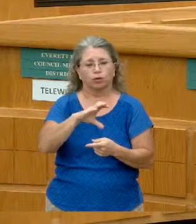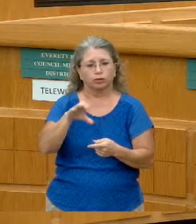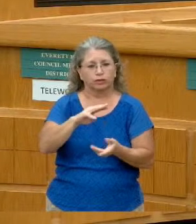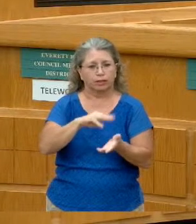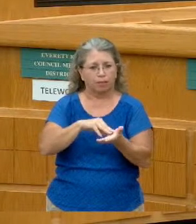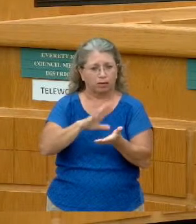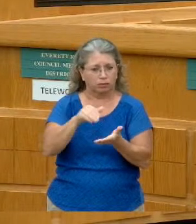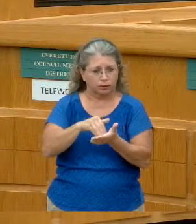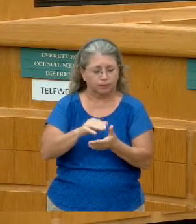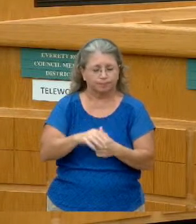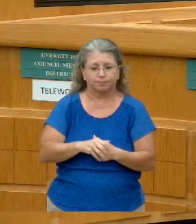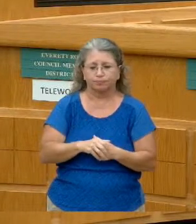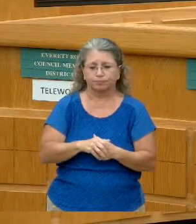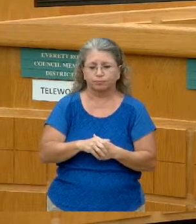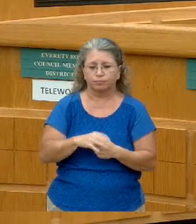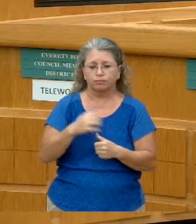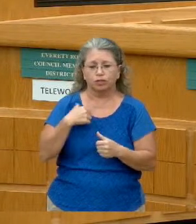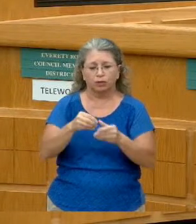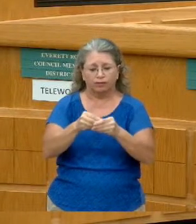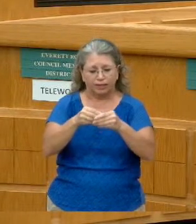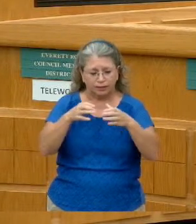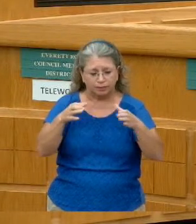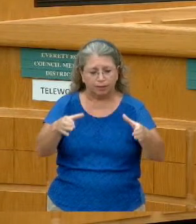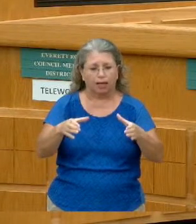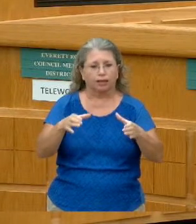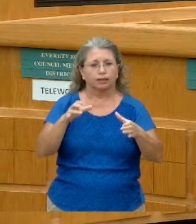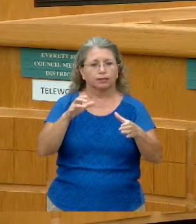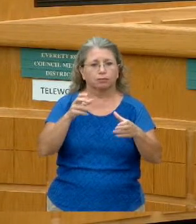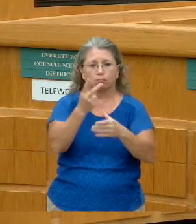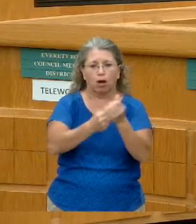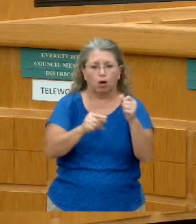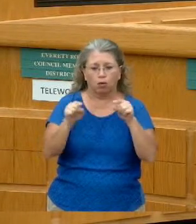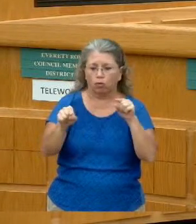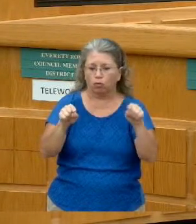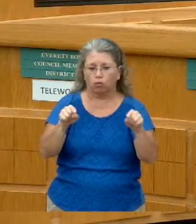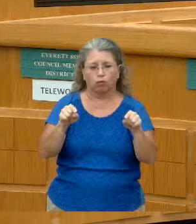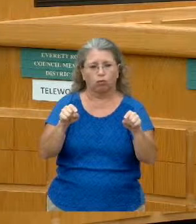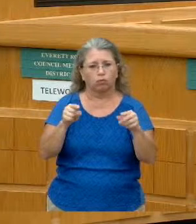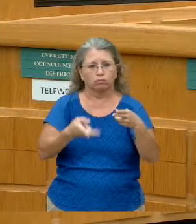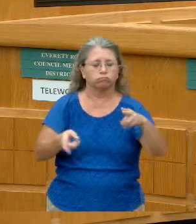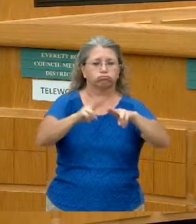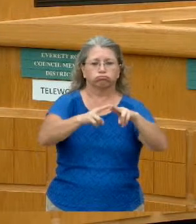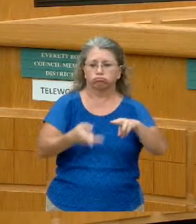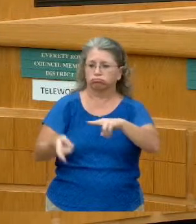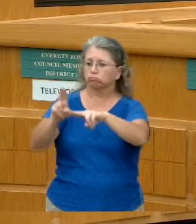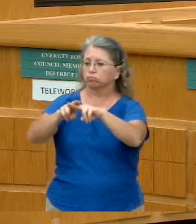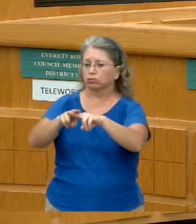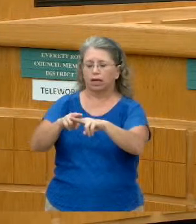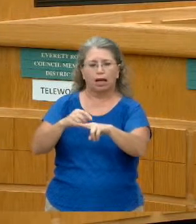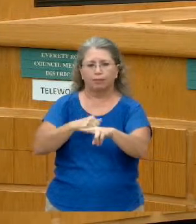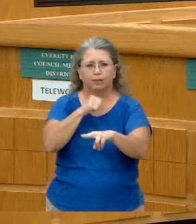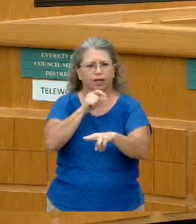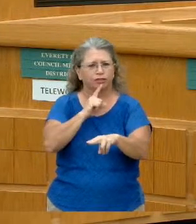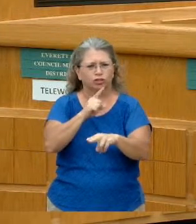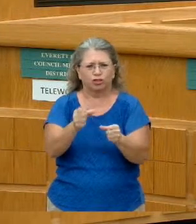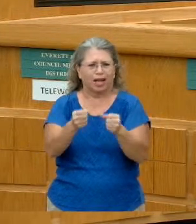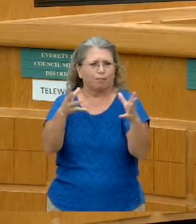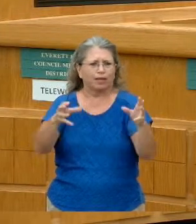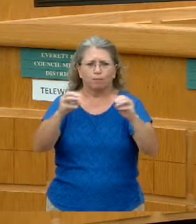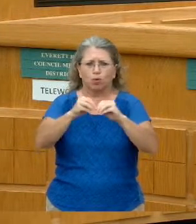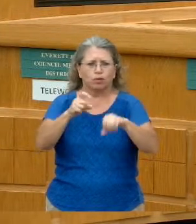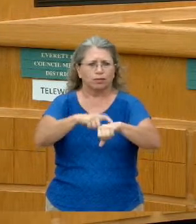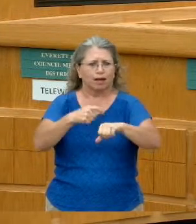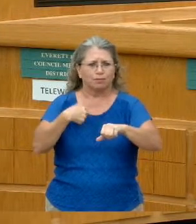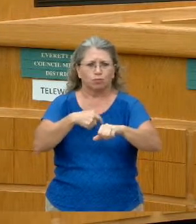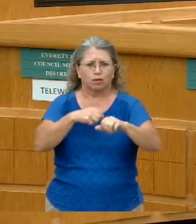again in both of these units. And I'm not certain how many more times we can expand. We